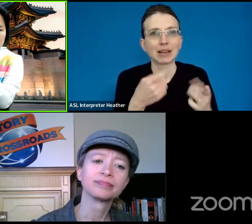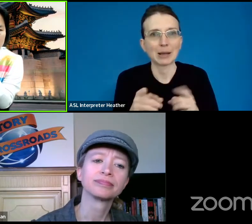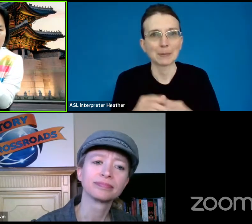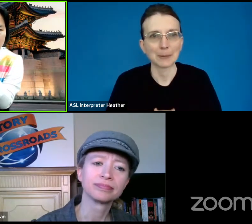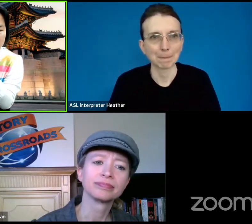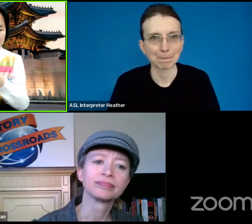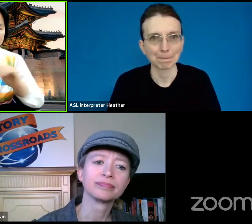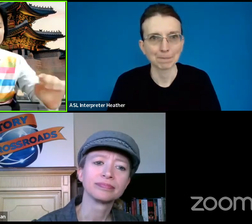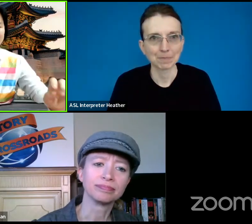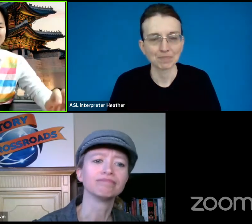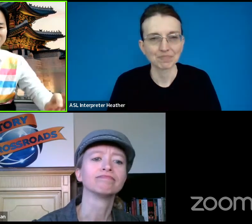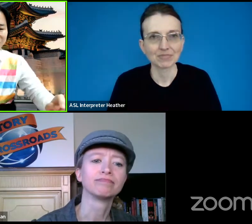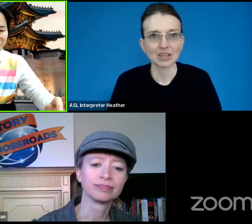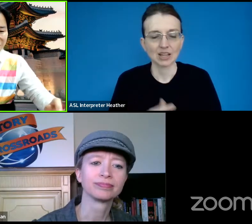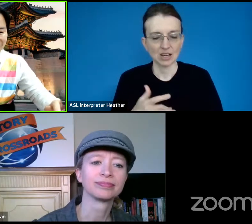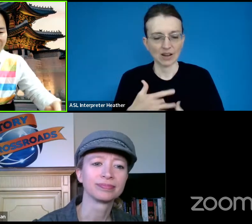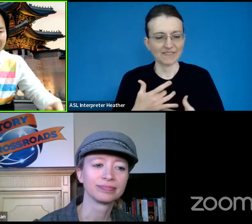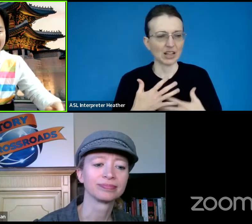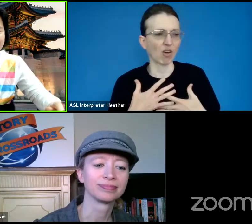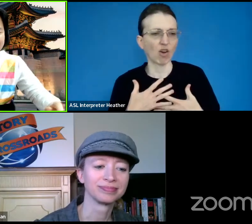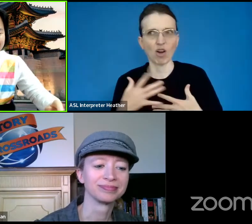by dokebi.